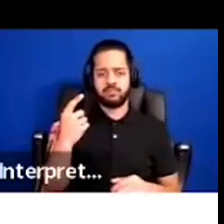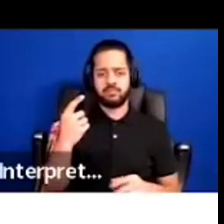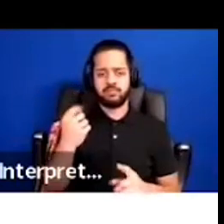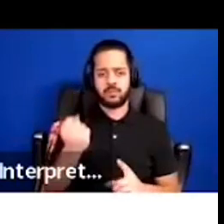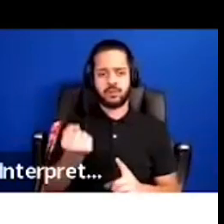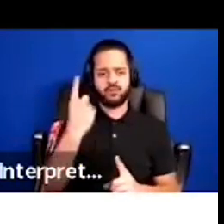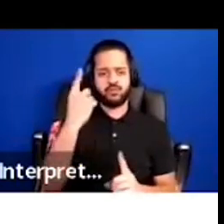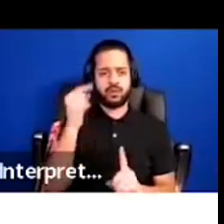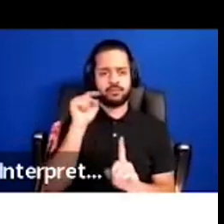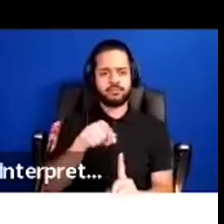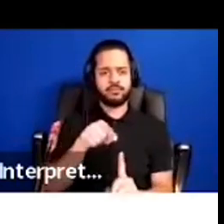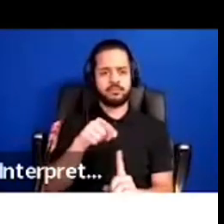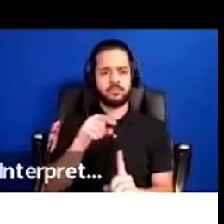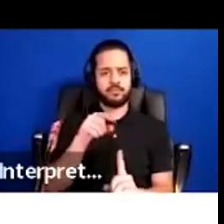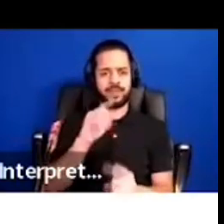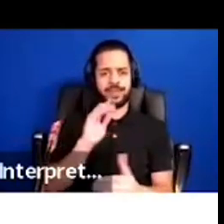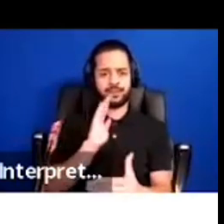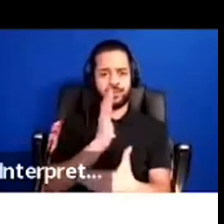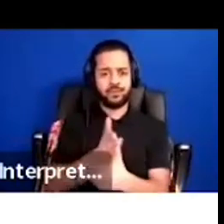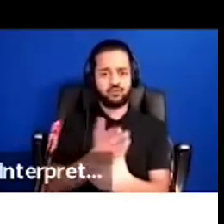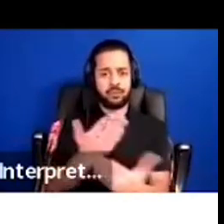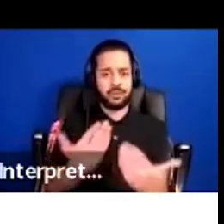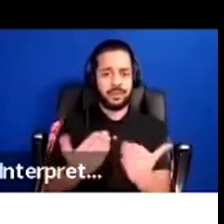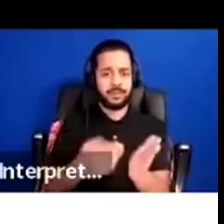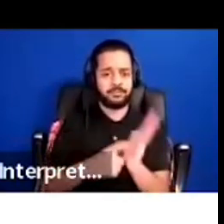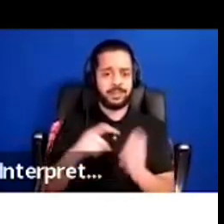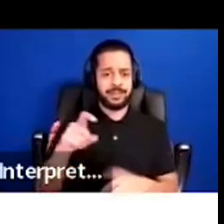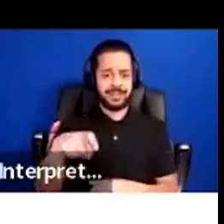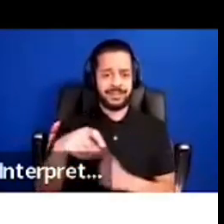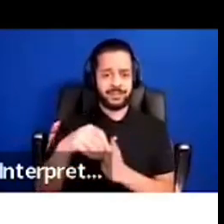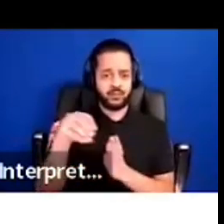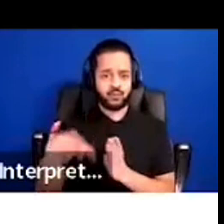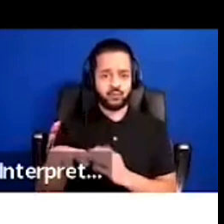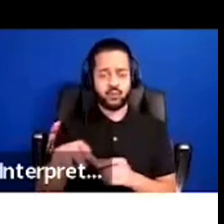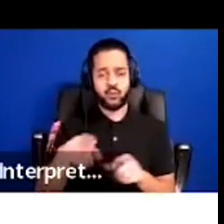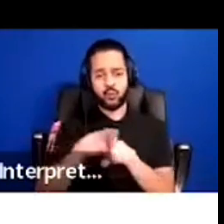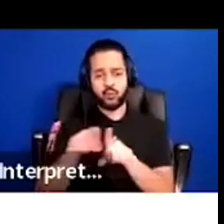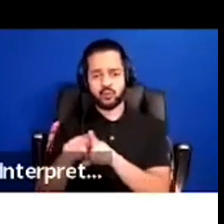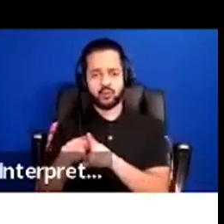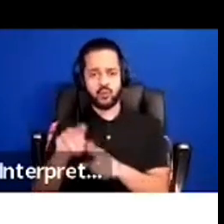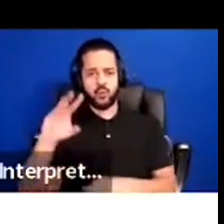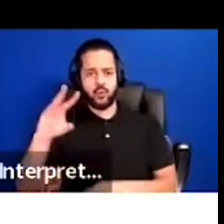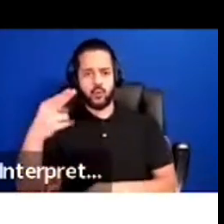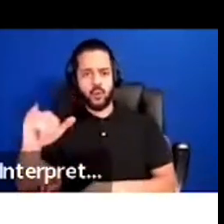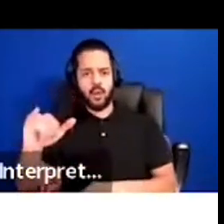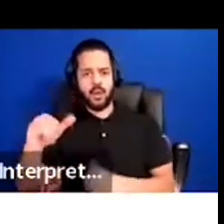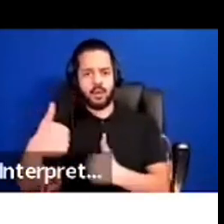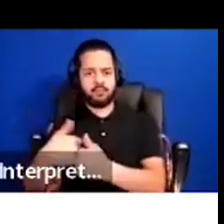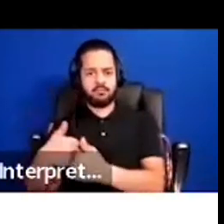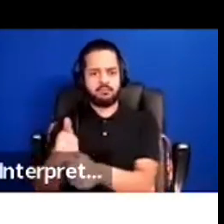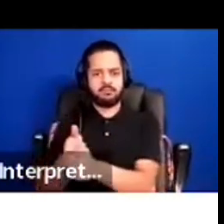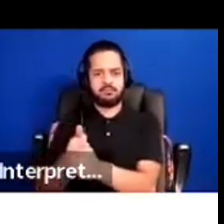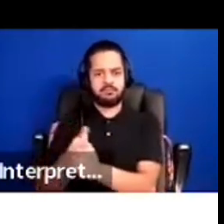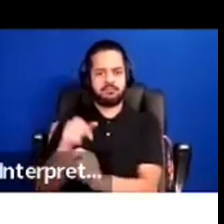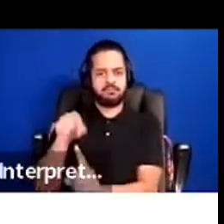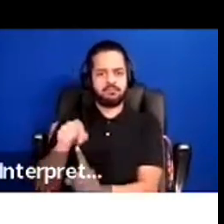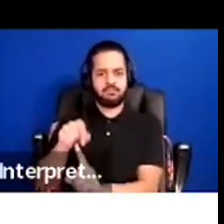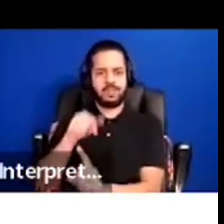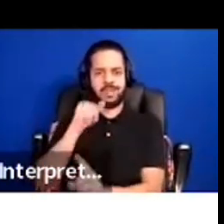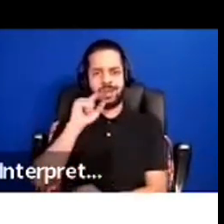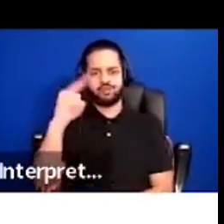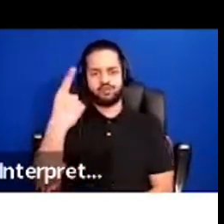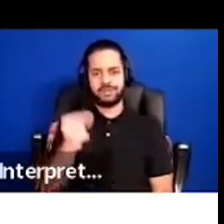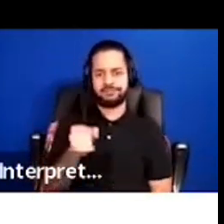understand the intervention that may be needed for that, but understand the why behind that intervention, not just to put a student in a